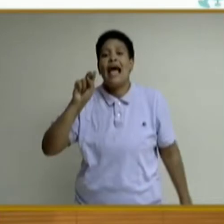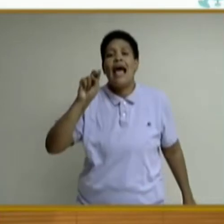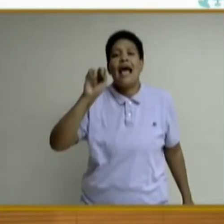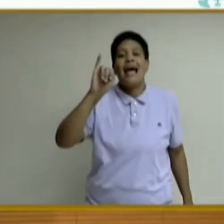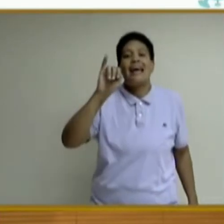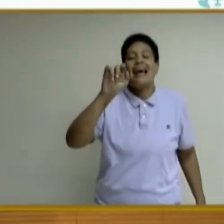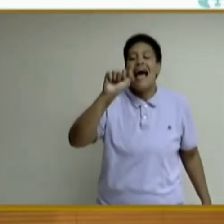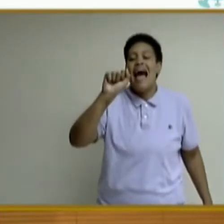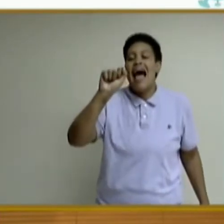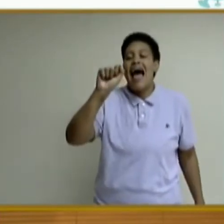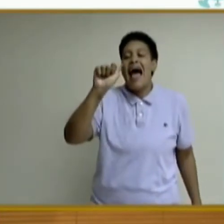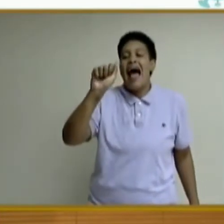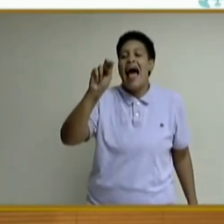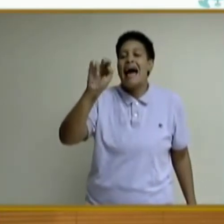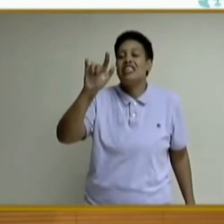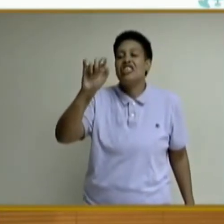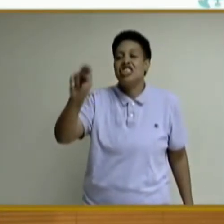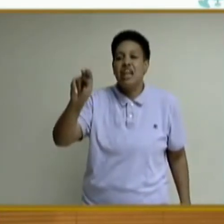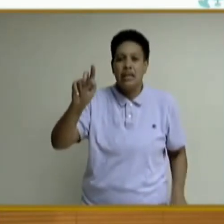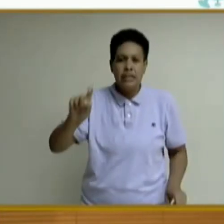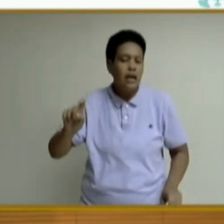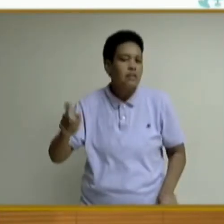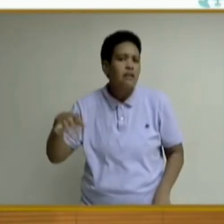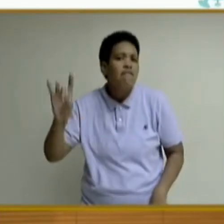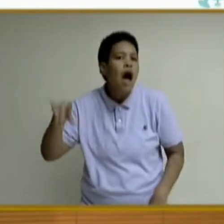virus produces as it